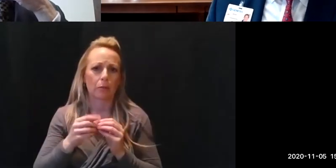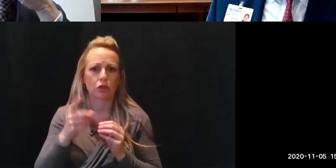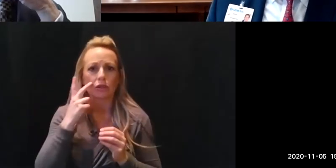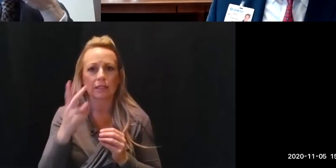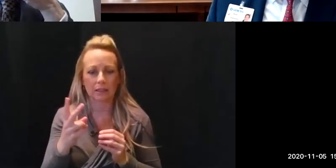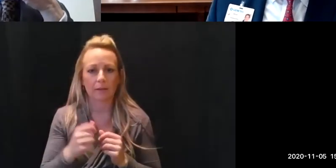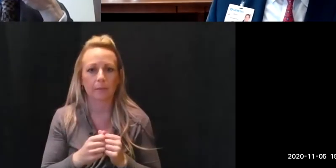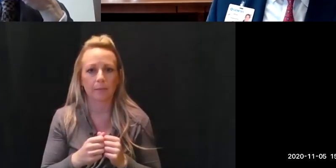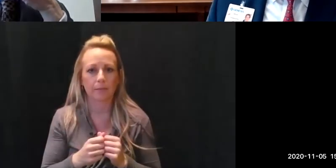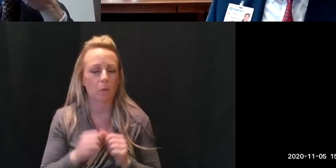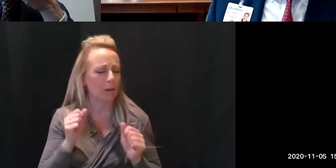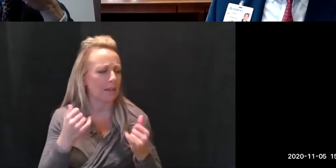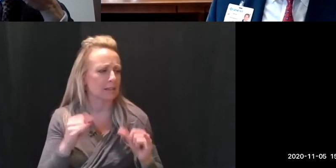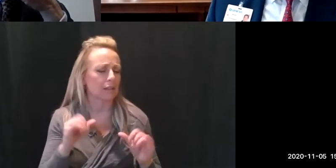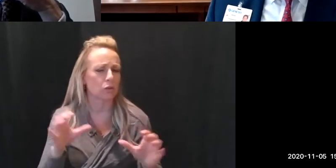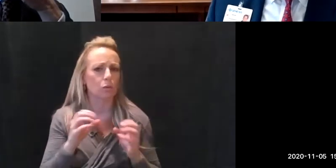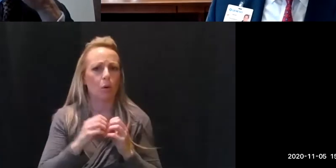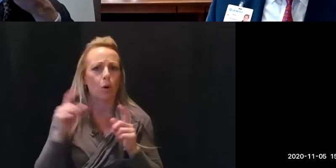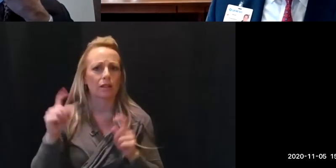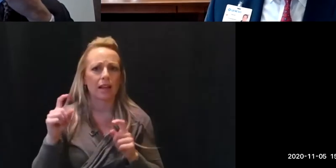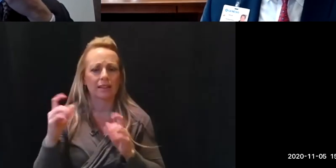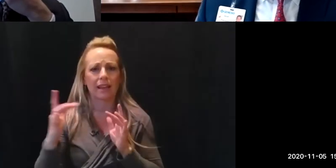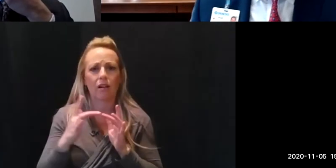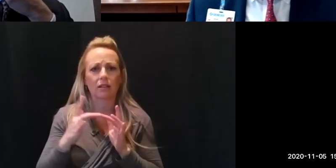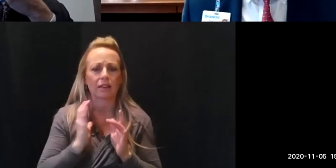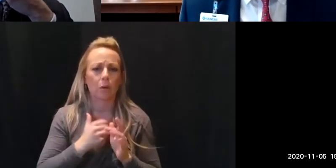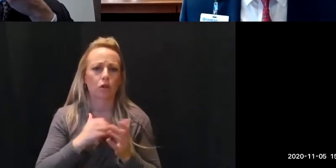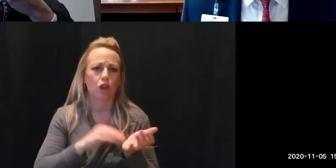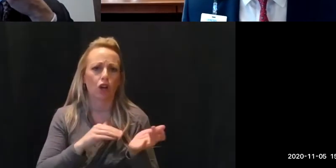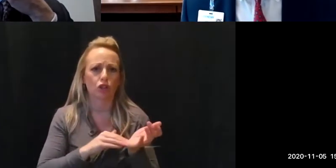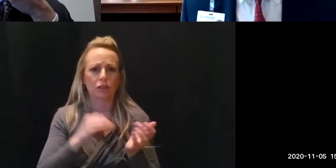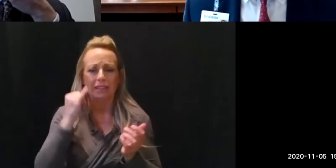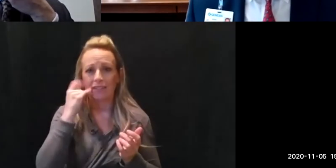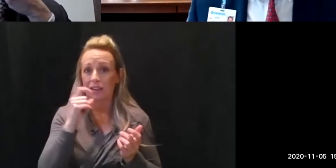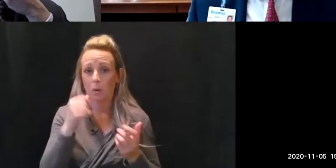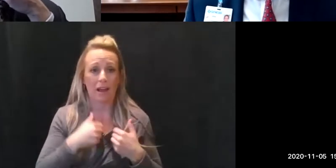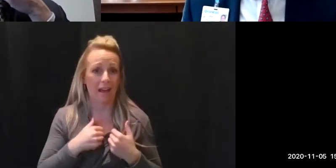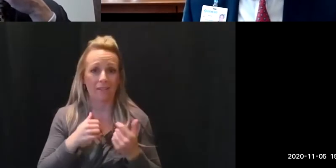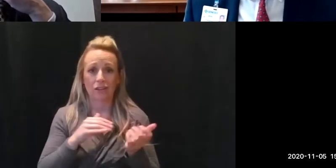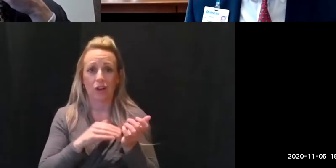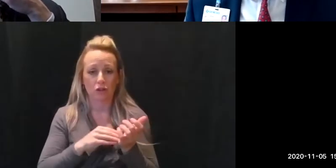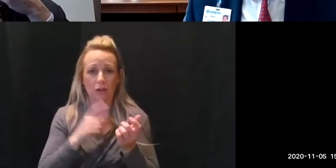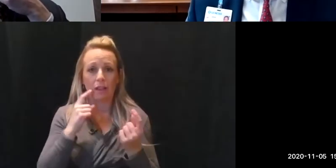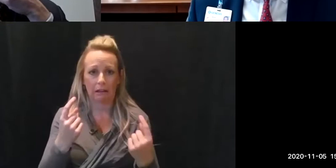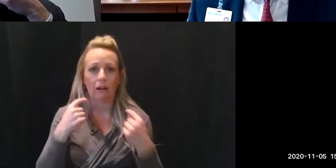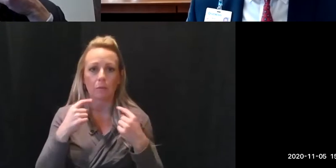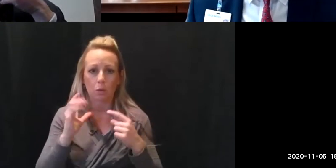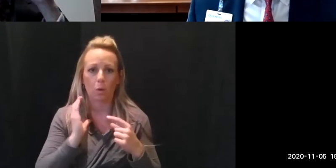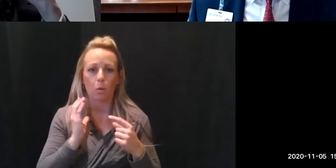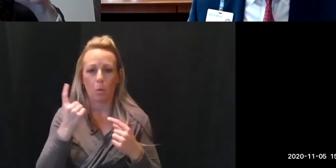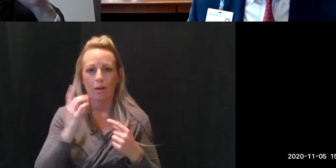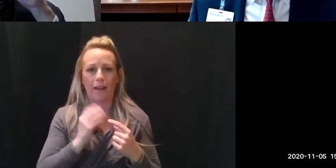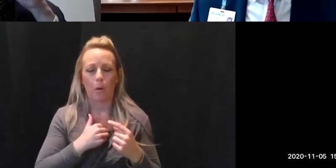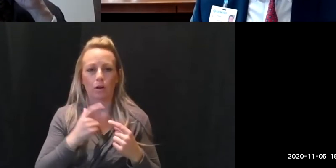more tests. You know, people come, they contact our physicians. If they don't have a physician, they come into one of our convenient